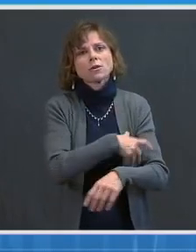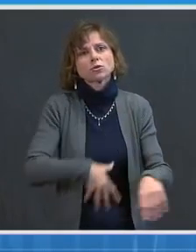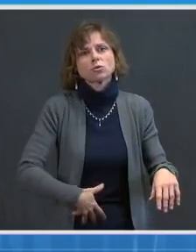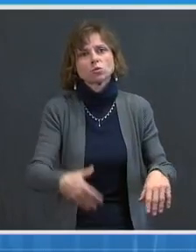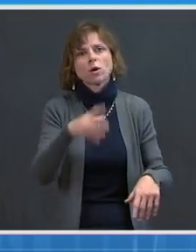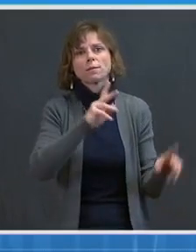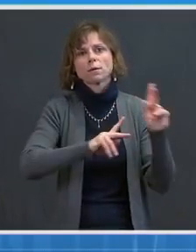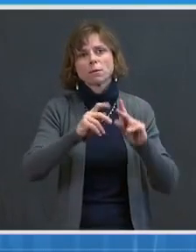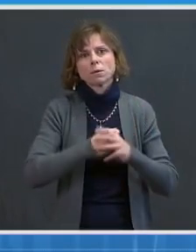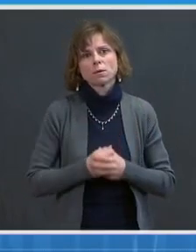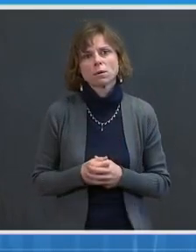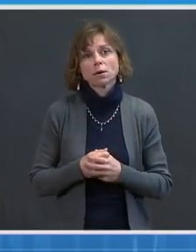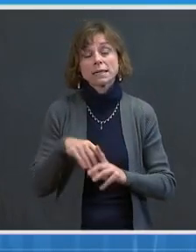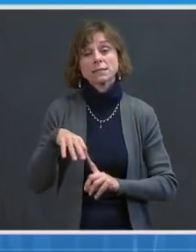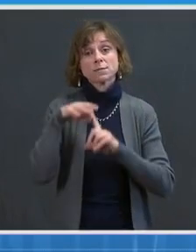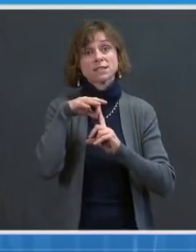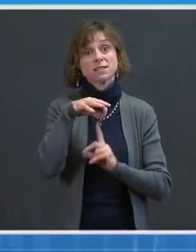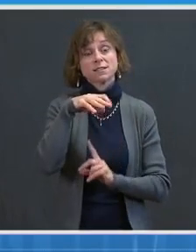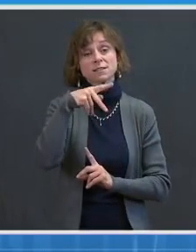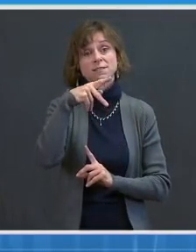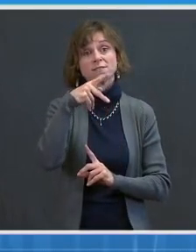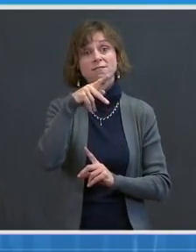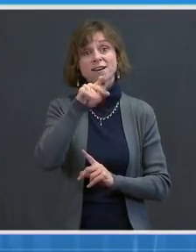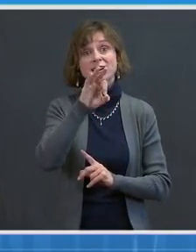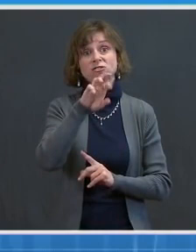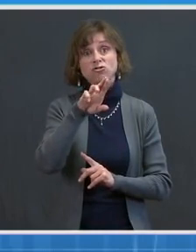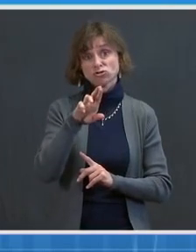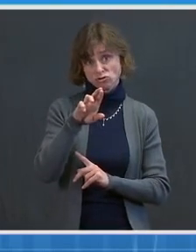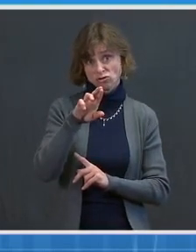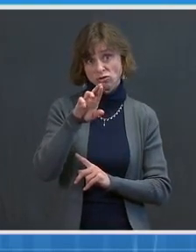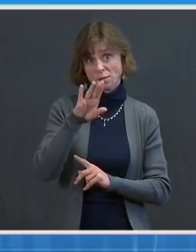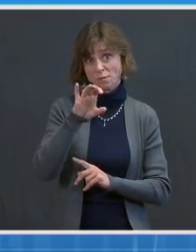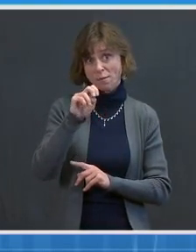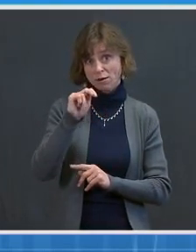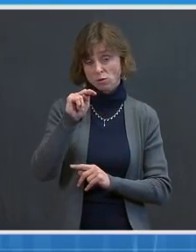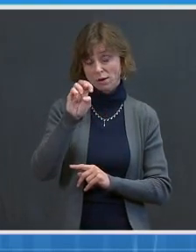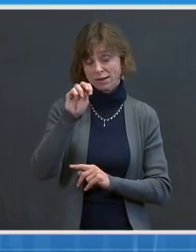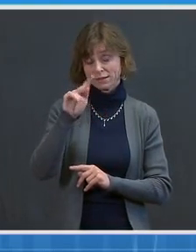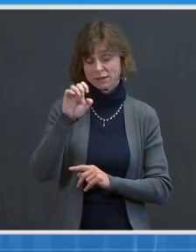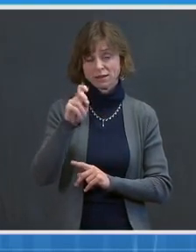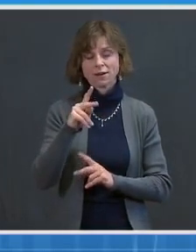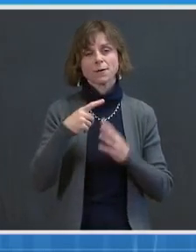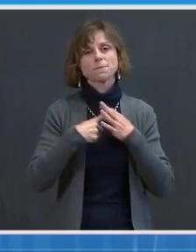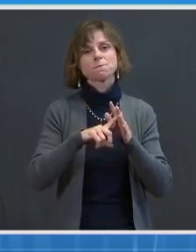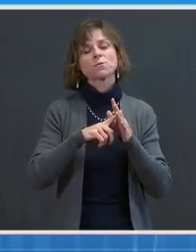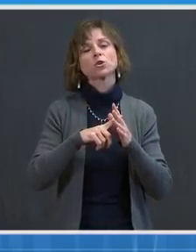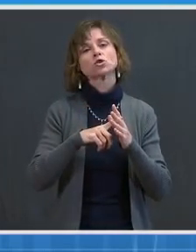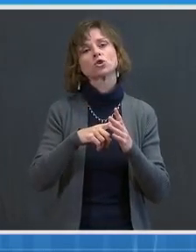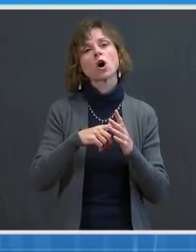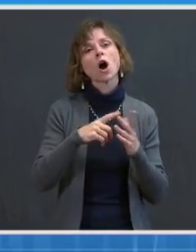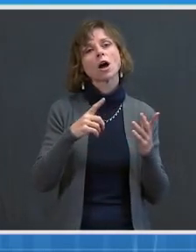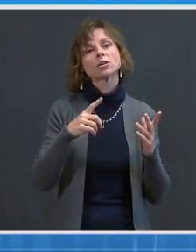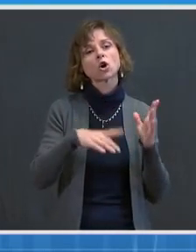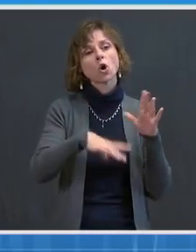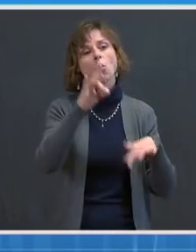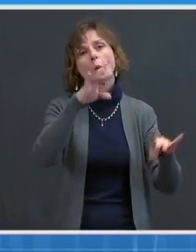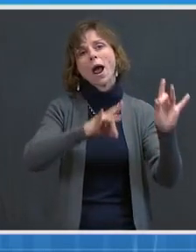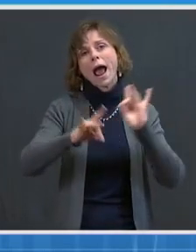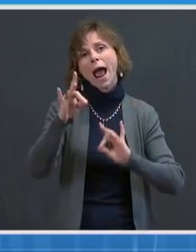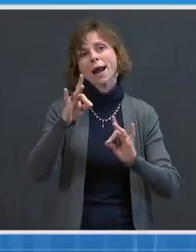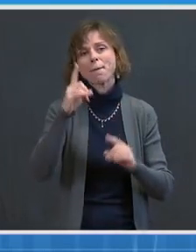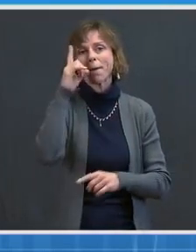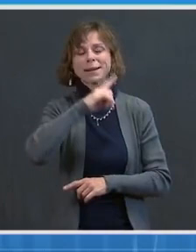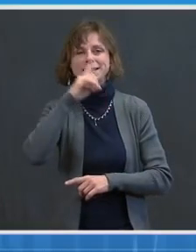case, Pfizer-BioNTech has launched a randomized placebo-controlled study to do just what I said a moment